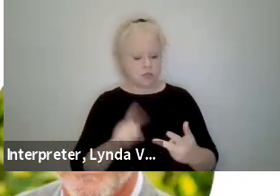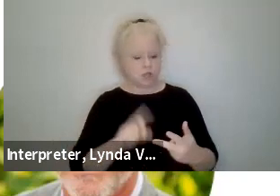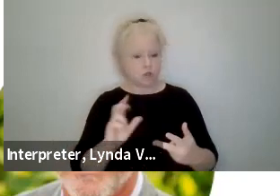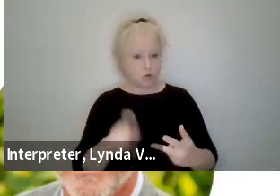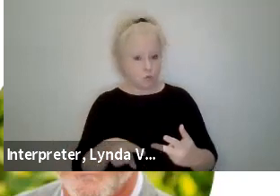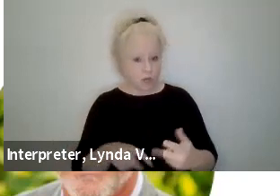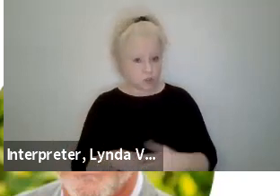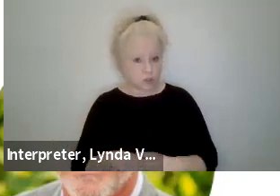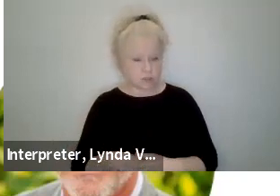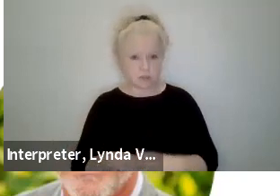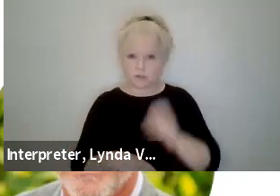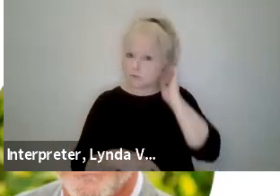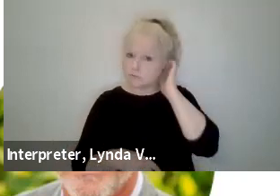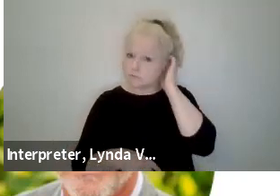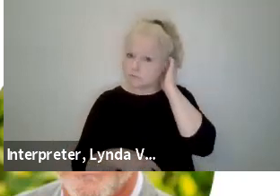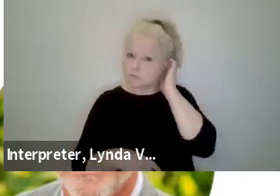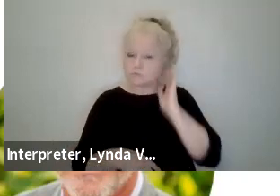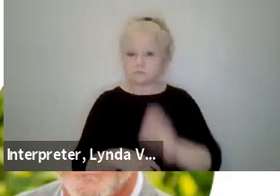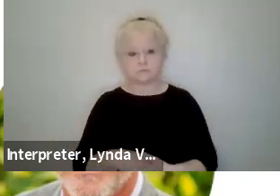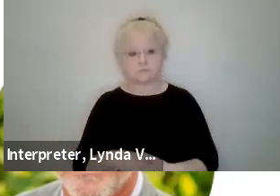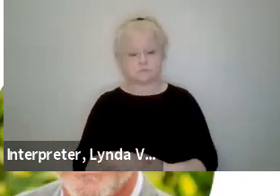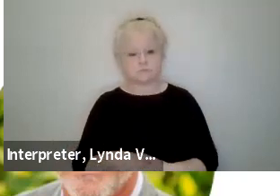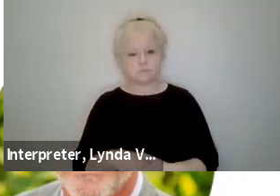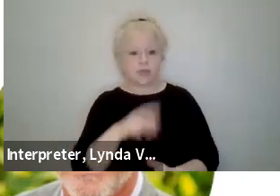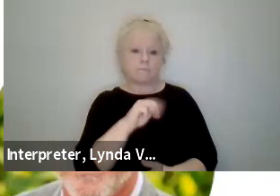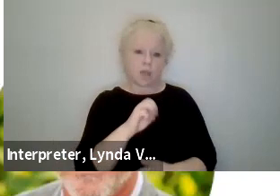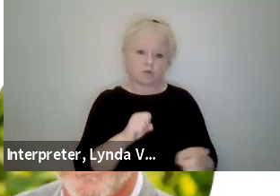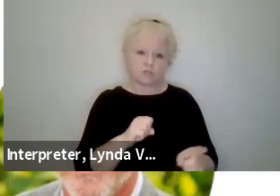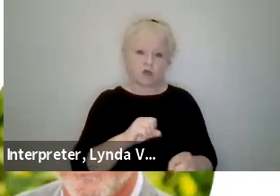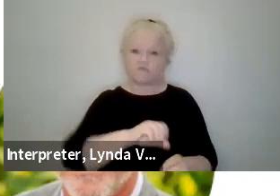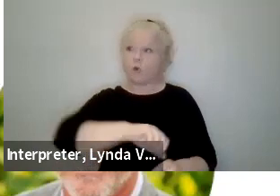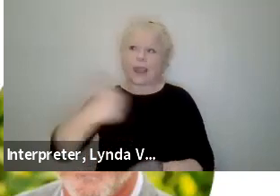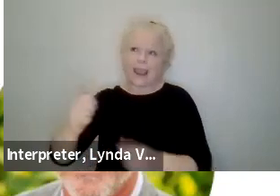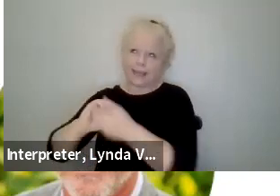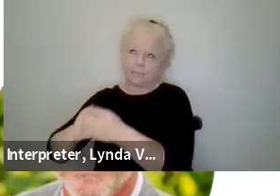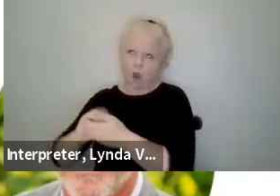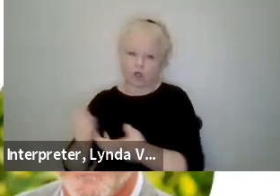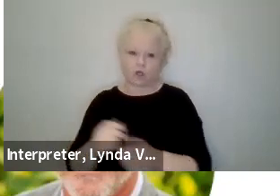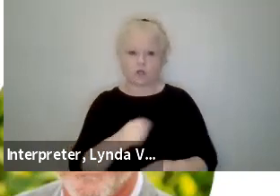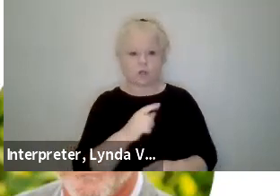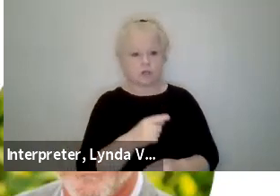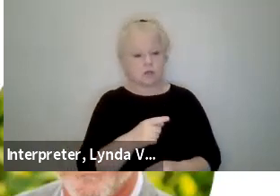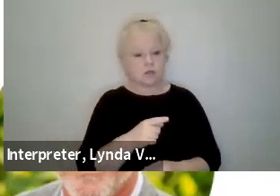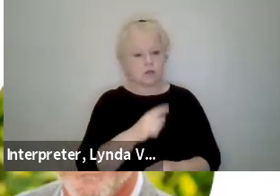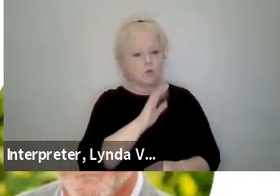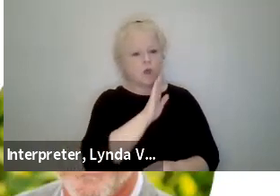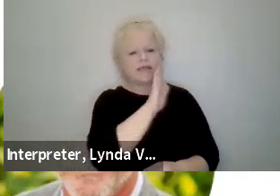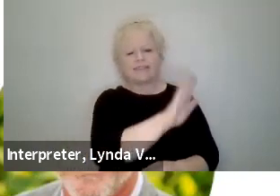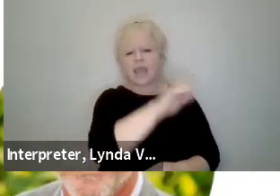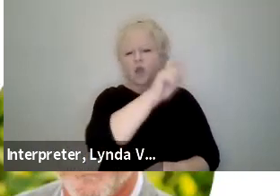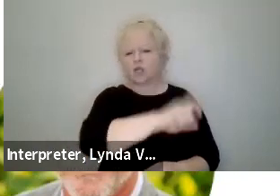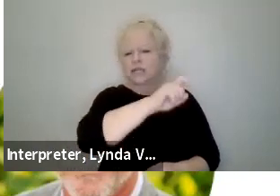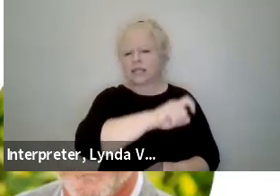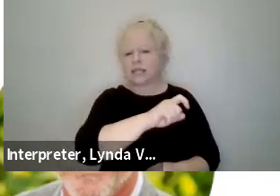and answer is, and in this case, it's Microsoft, but with any partner, what are their needs? What are